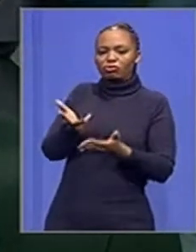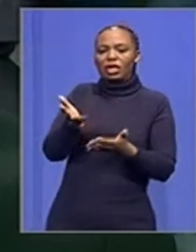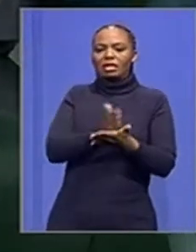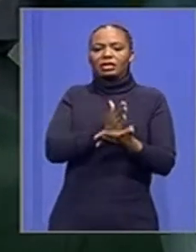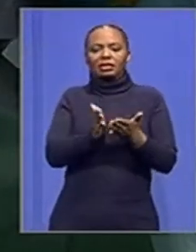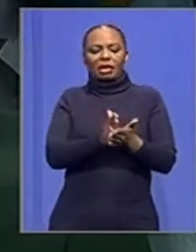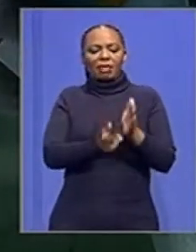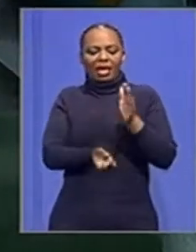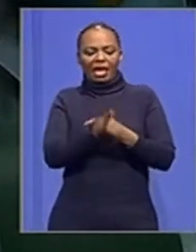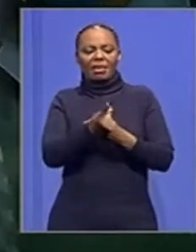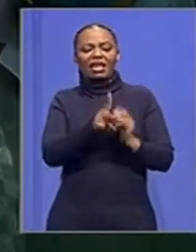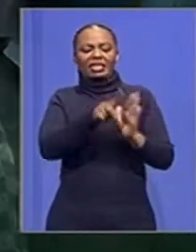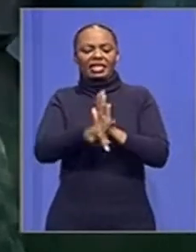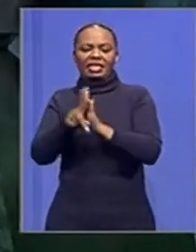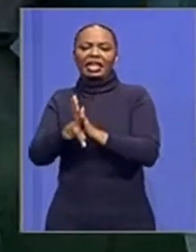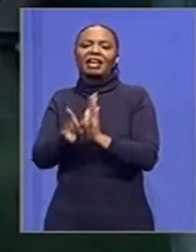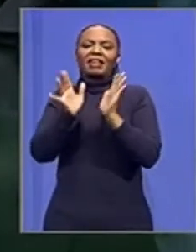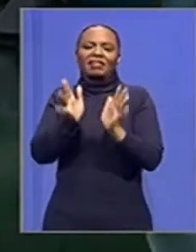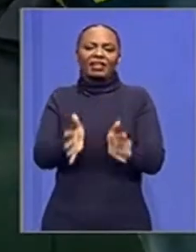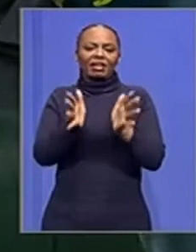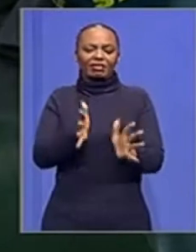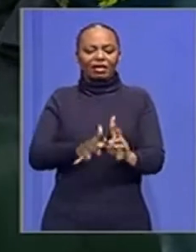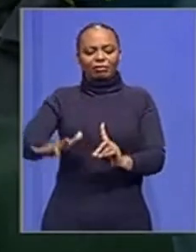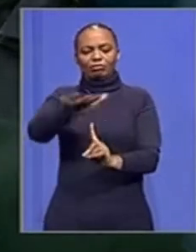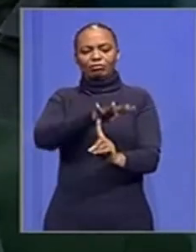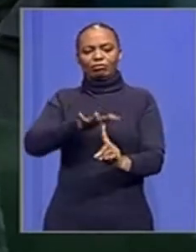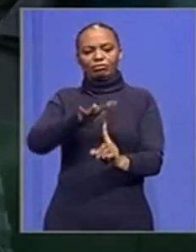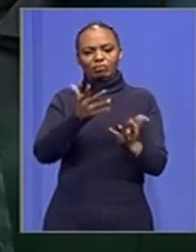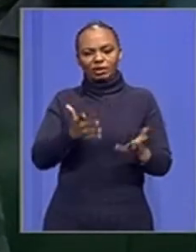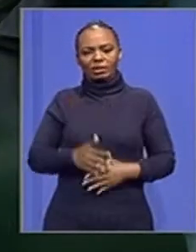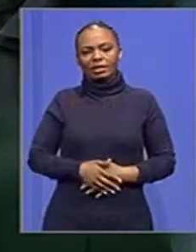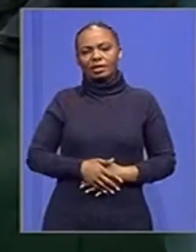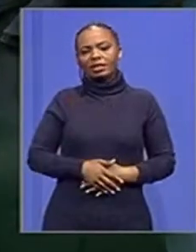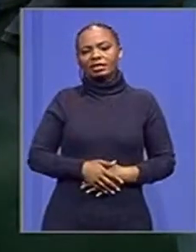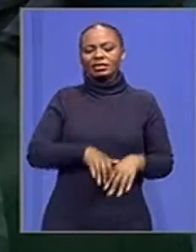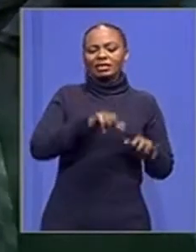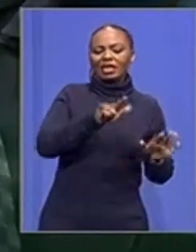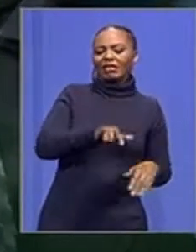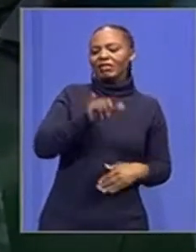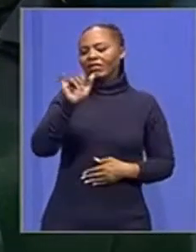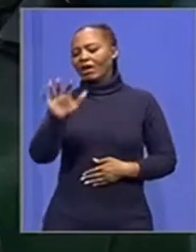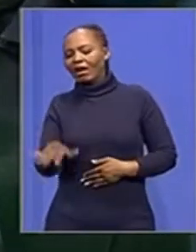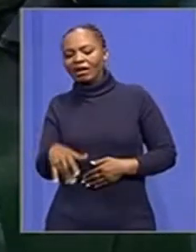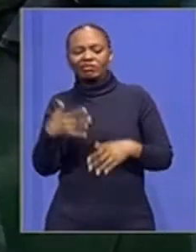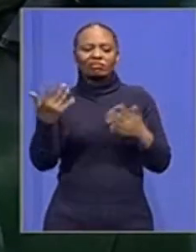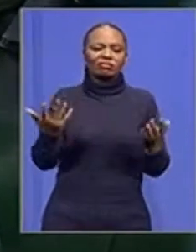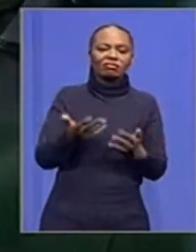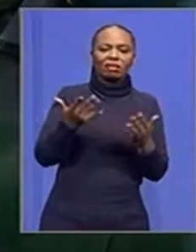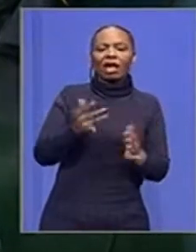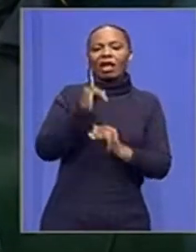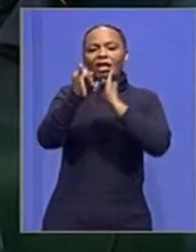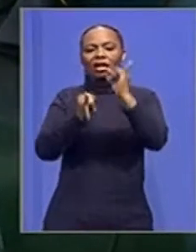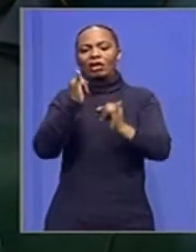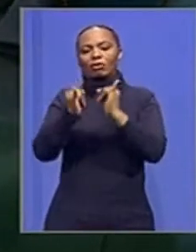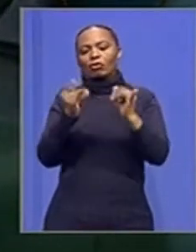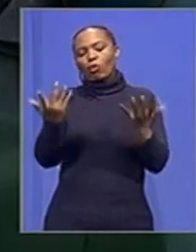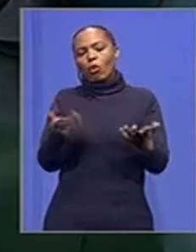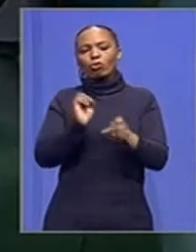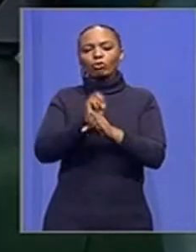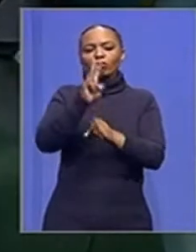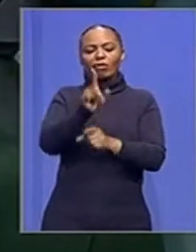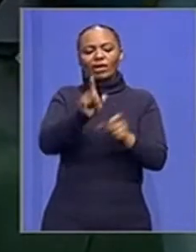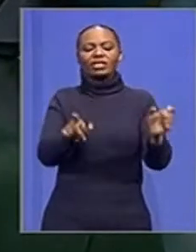here. Philippi would be 7, others 5 and all that. We've got about 11 or 12 people that are